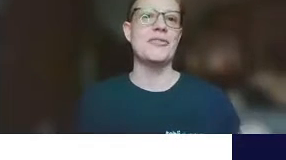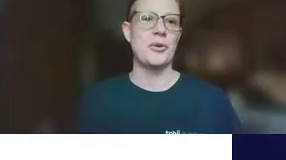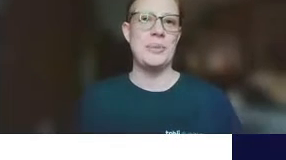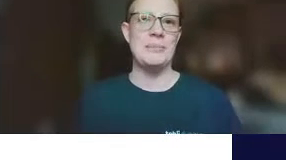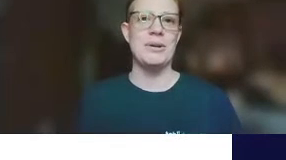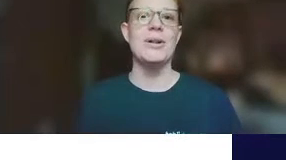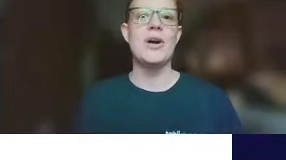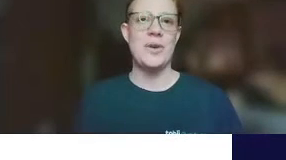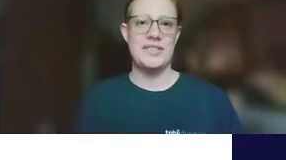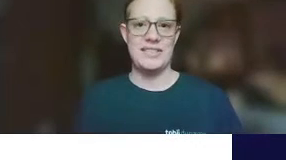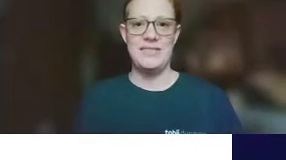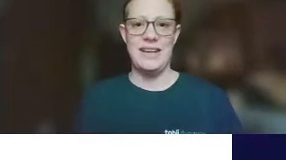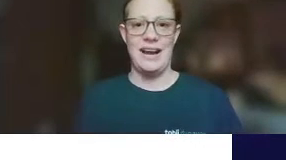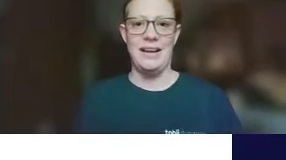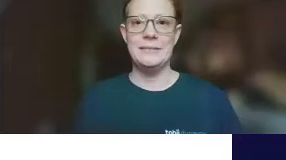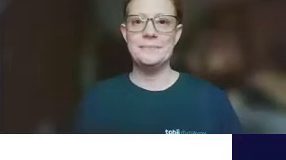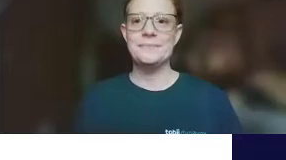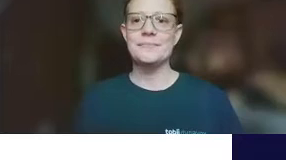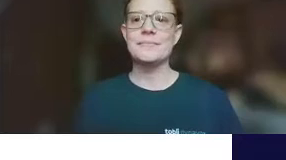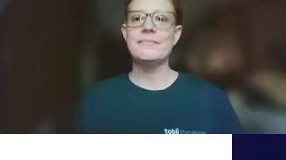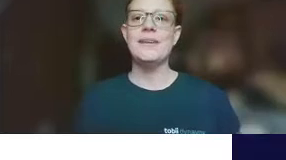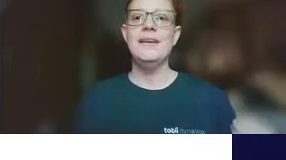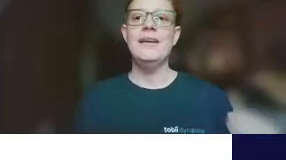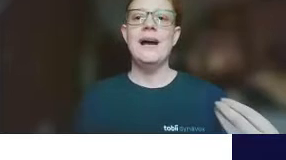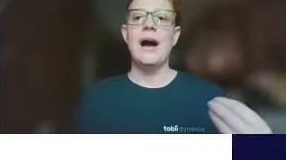for people with CVI.